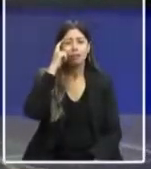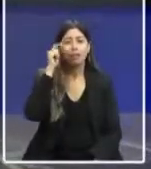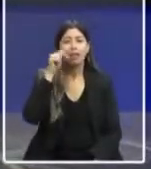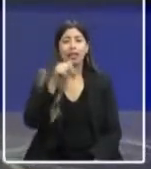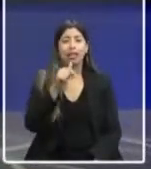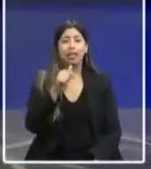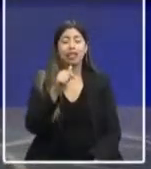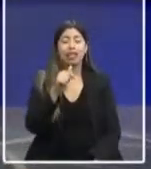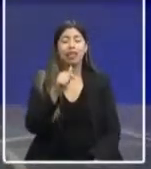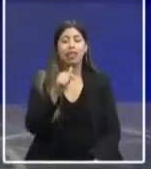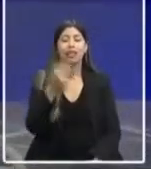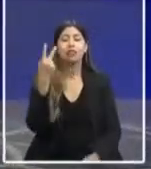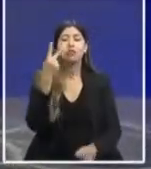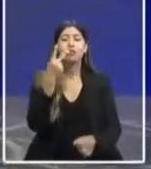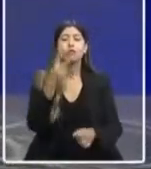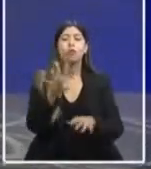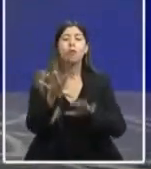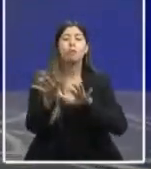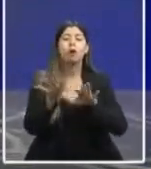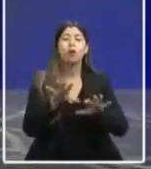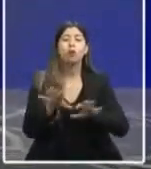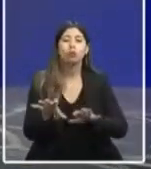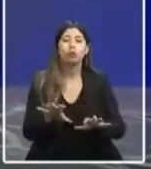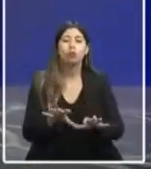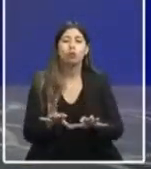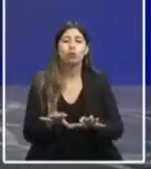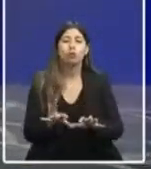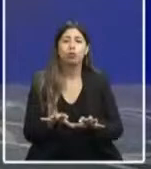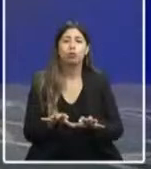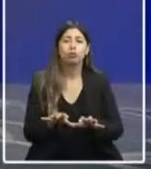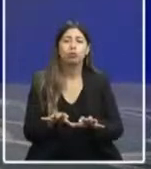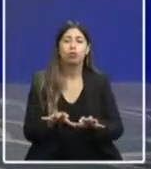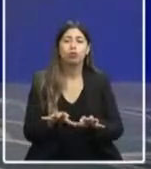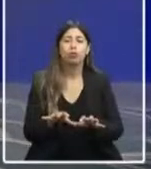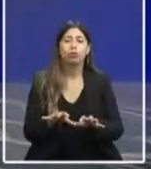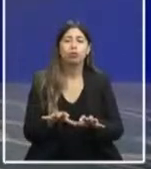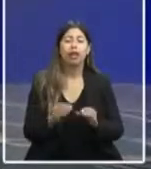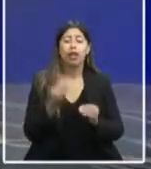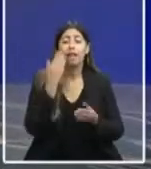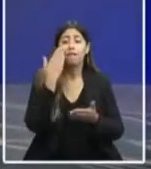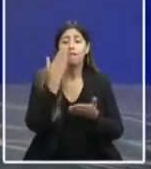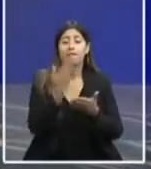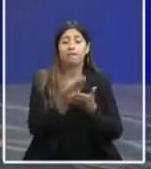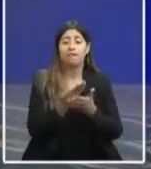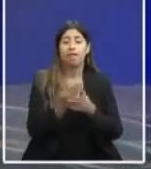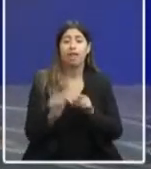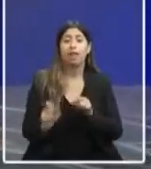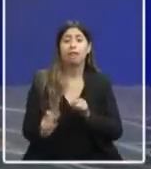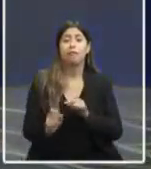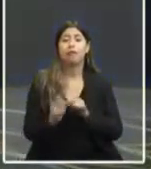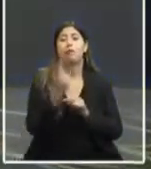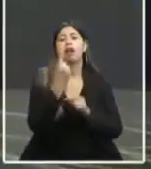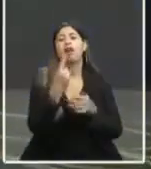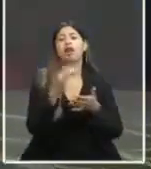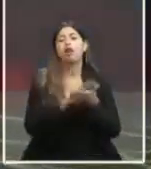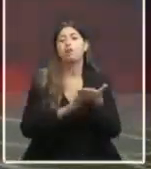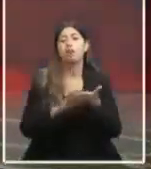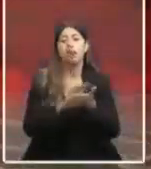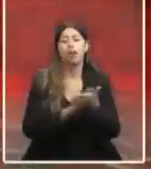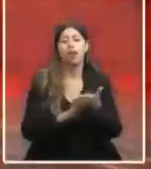where, you know, the primary goods that they import from tropical countries, for example, and convert, let's